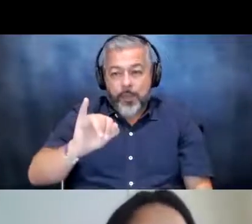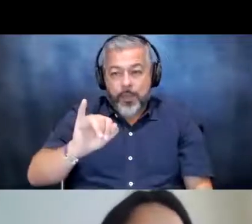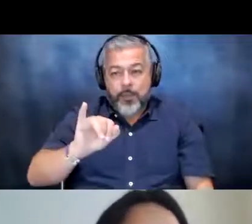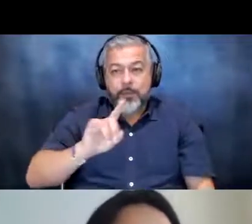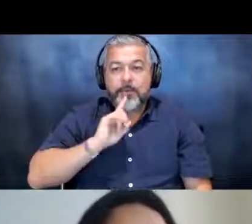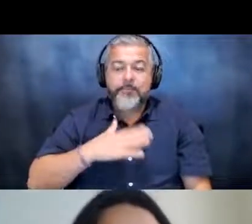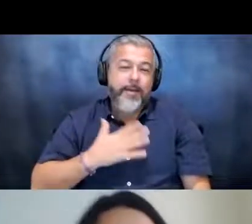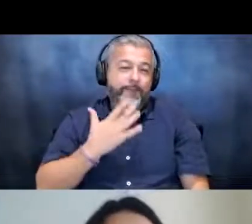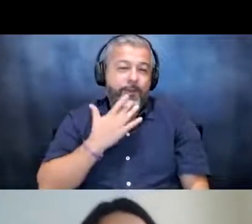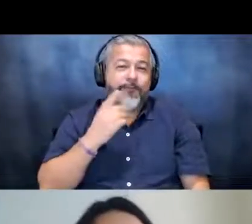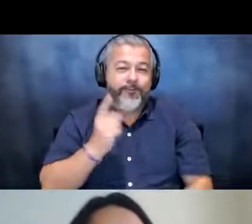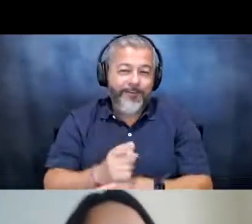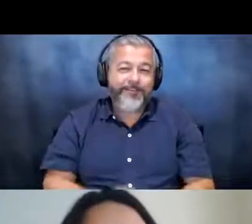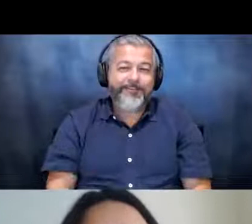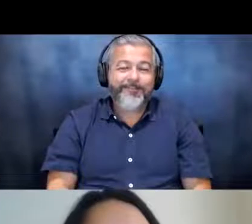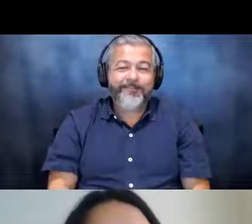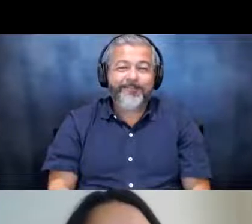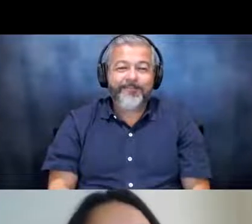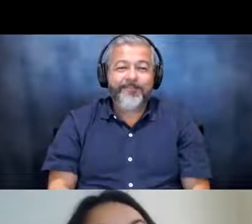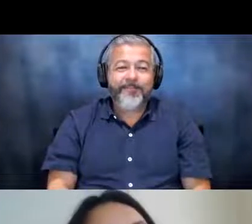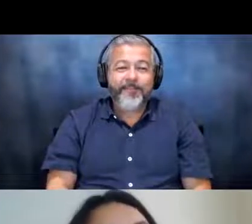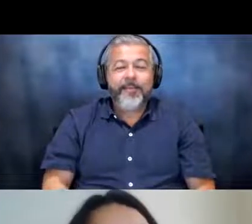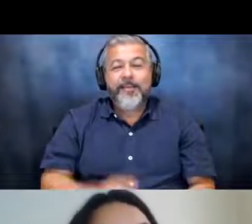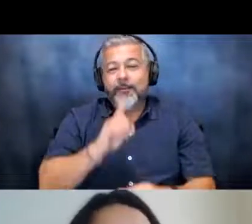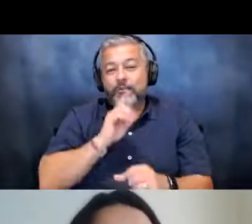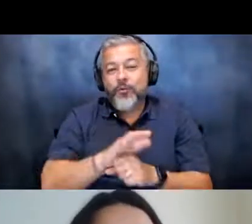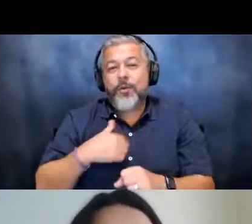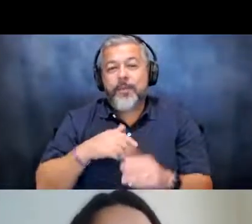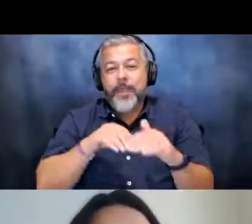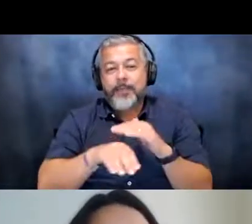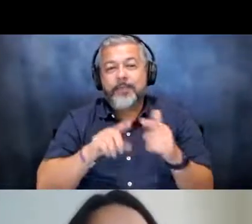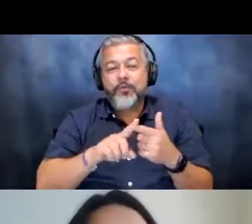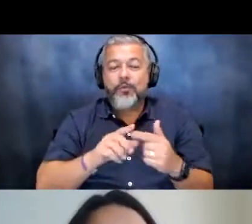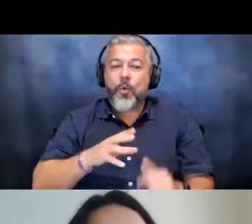favorite. Ensure we have access to own data. Yeah.